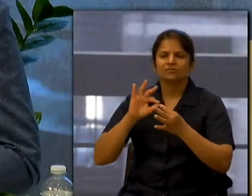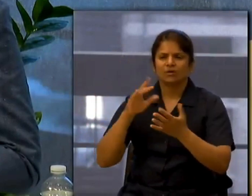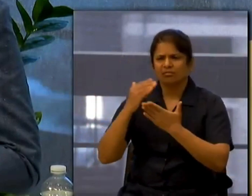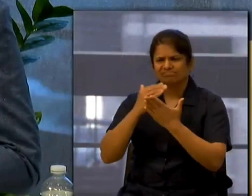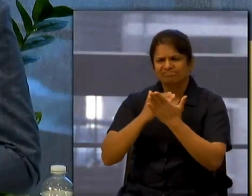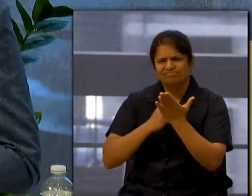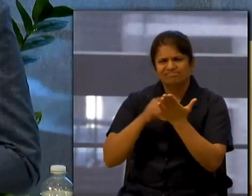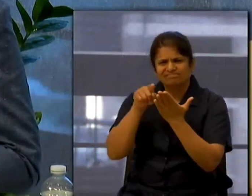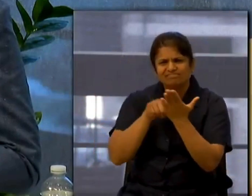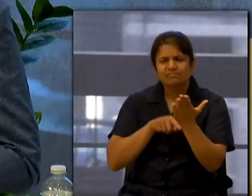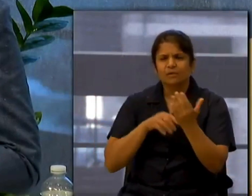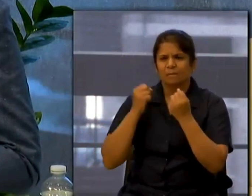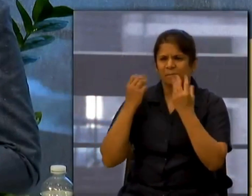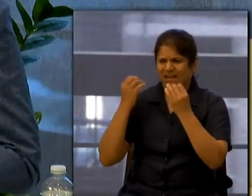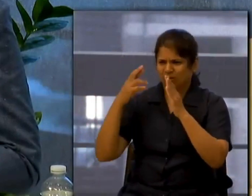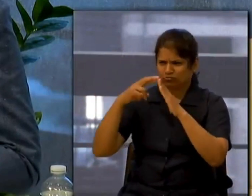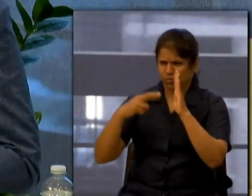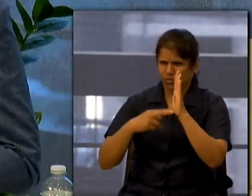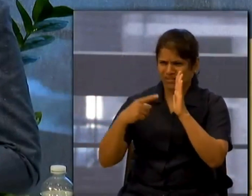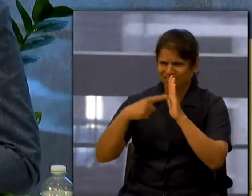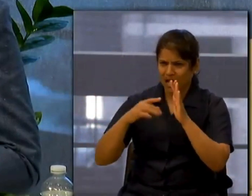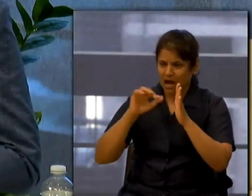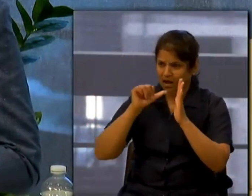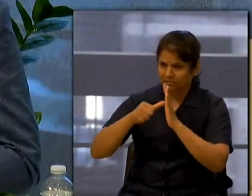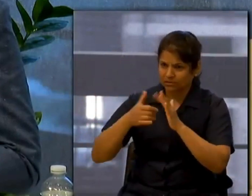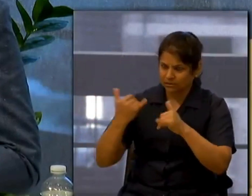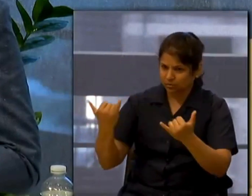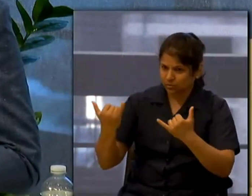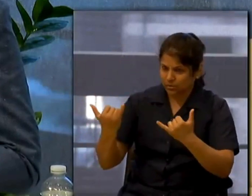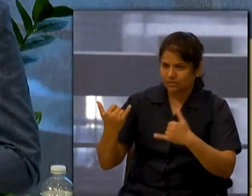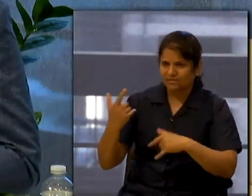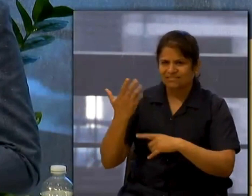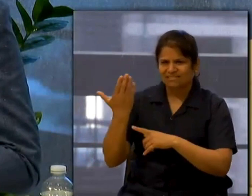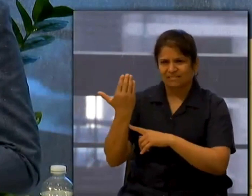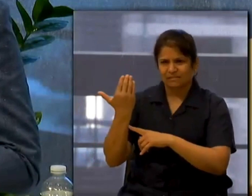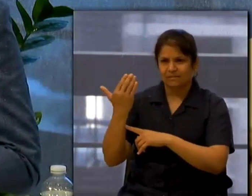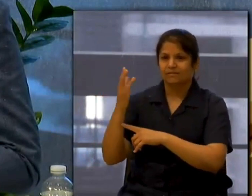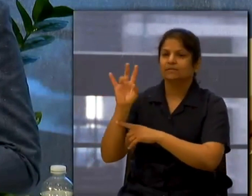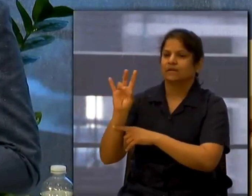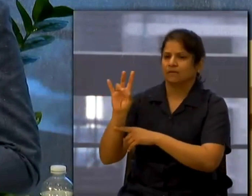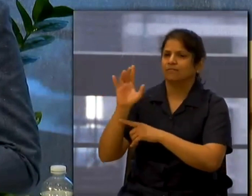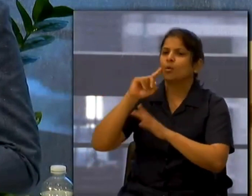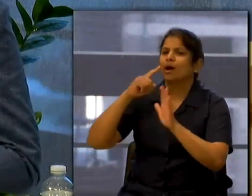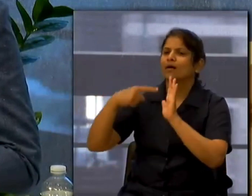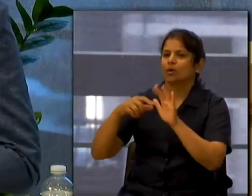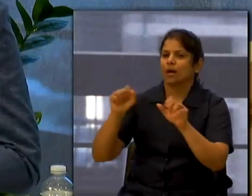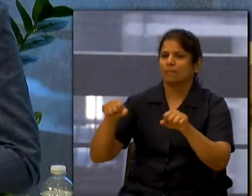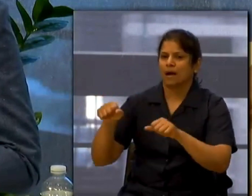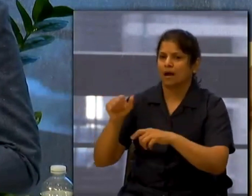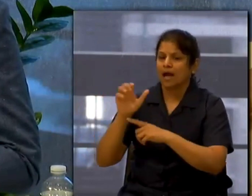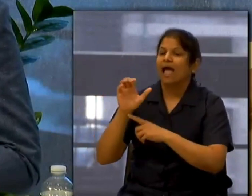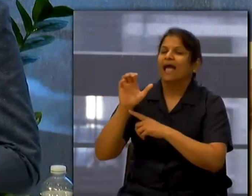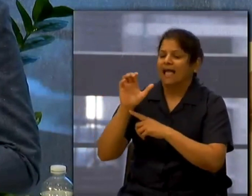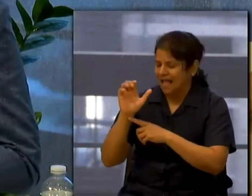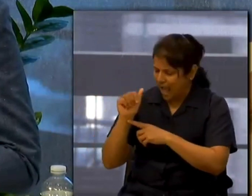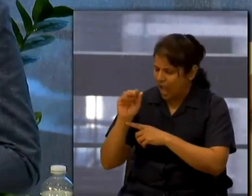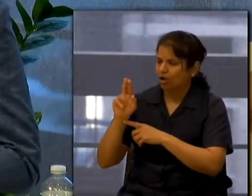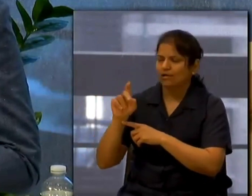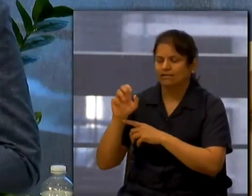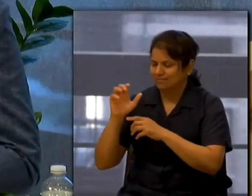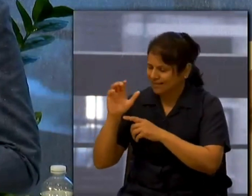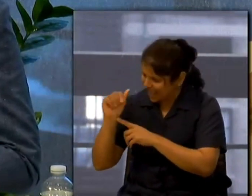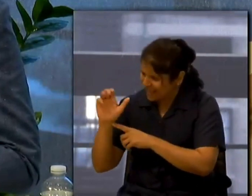today. Section 1557 of the Affordable Care Act to restore and strengthen